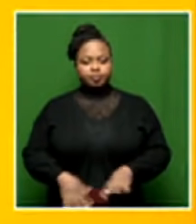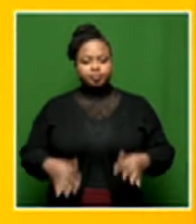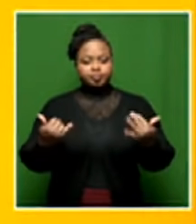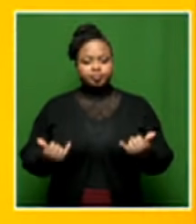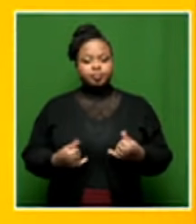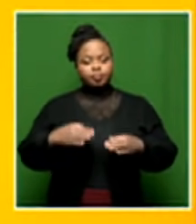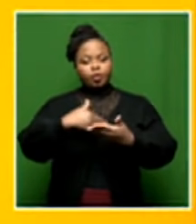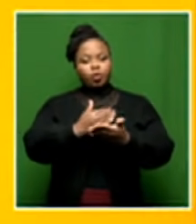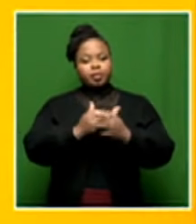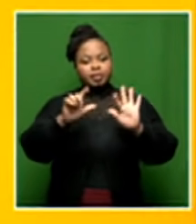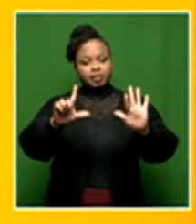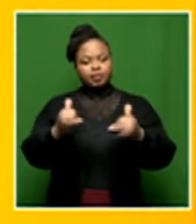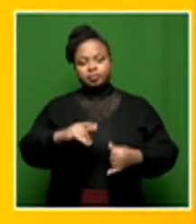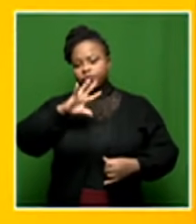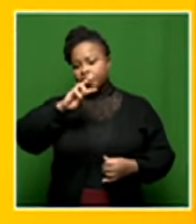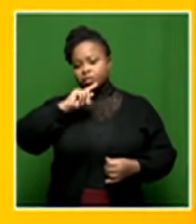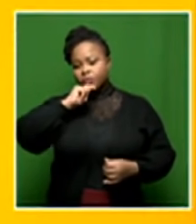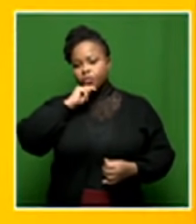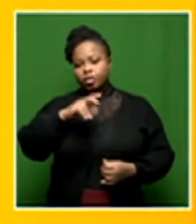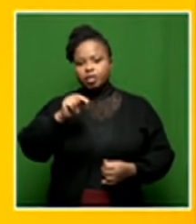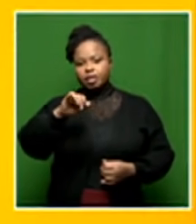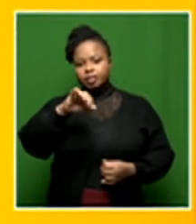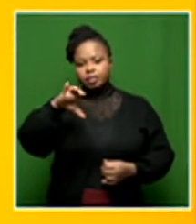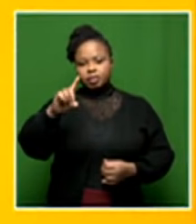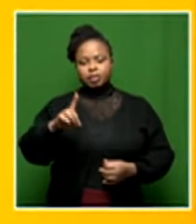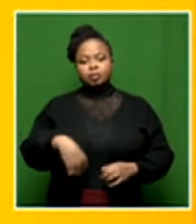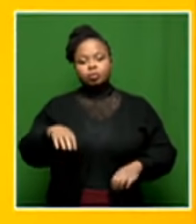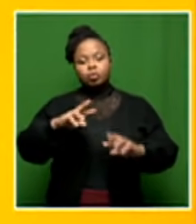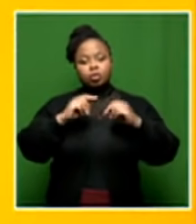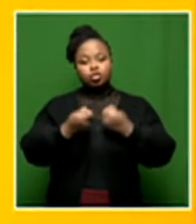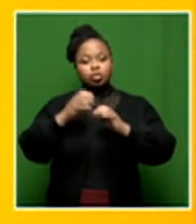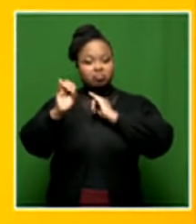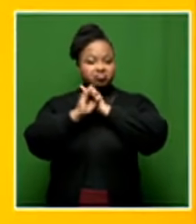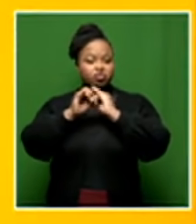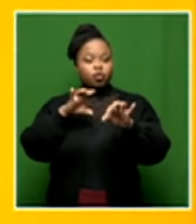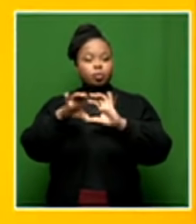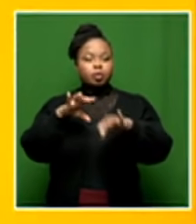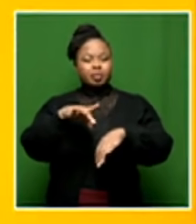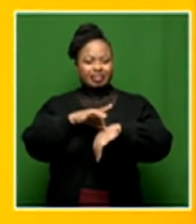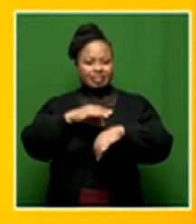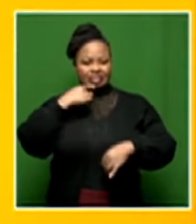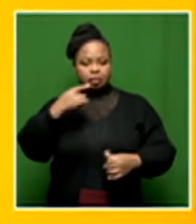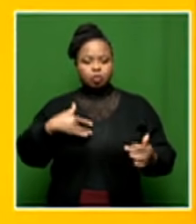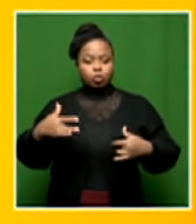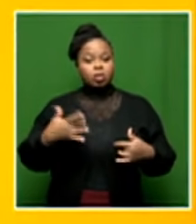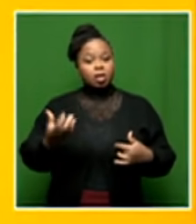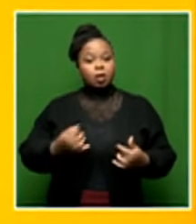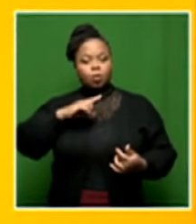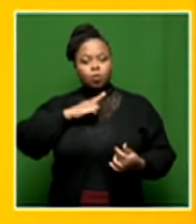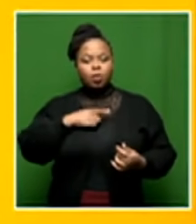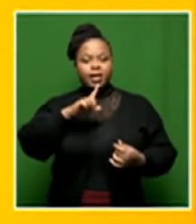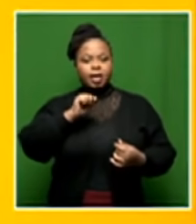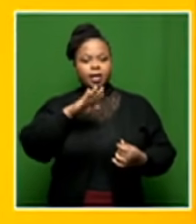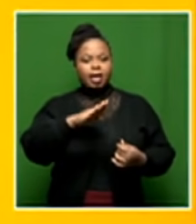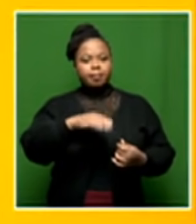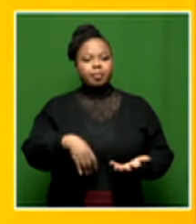Just gone 7:15 here on this Thursday morning. So the National Institute for Communicable Diseases has expressed concern at what it calls a sustained increase in the